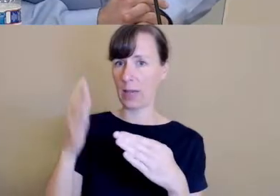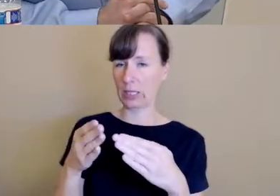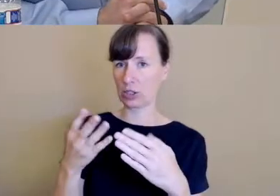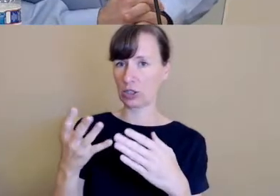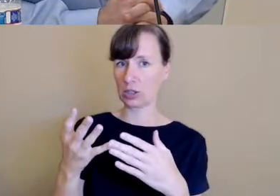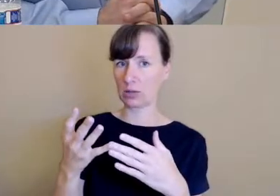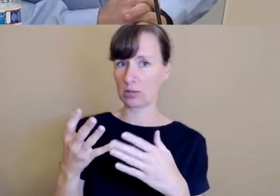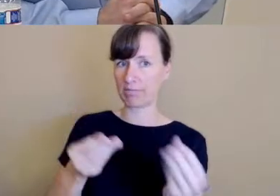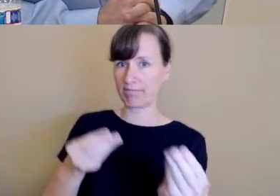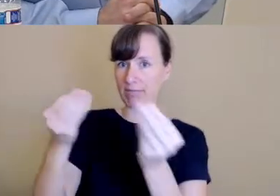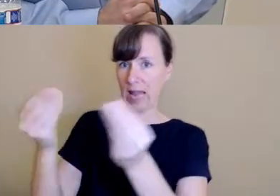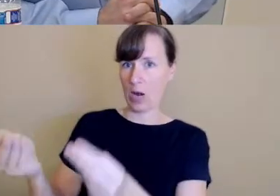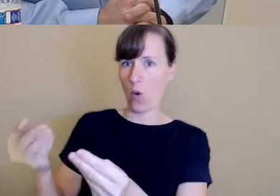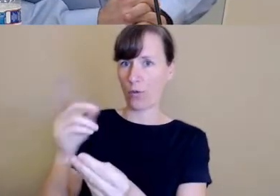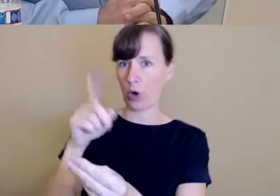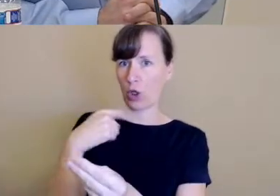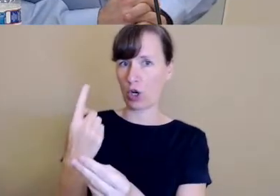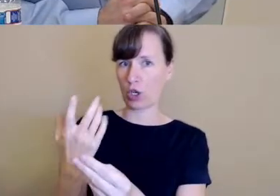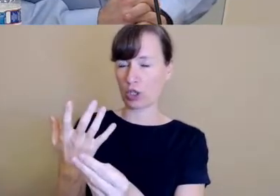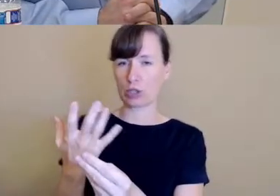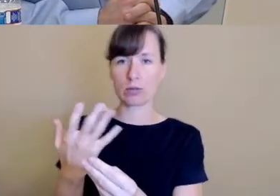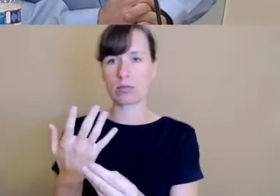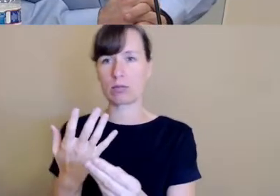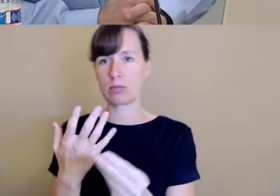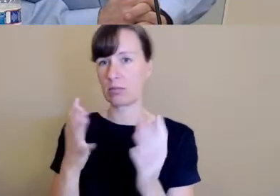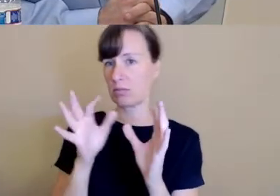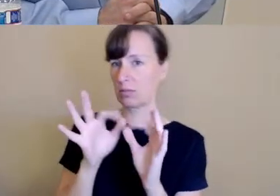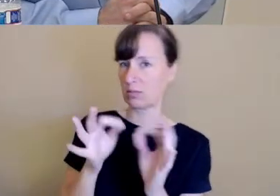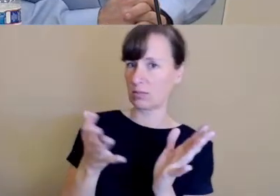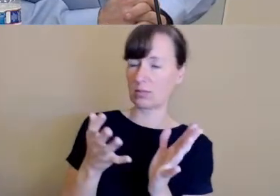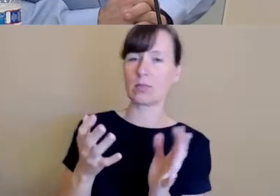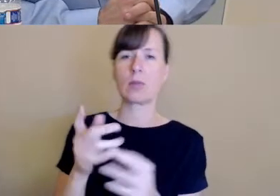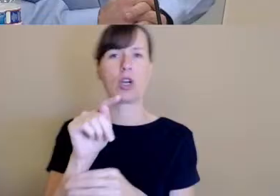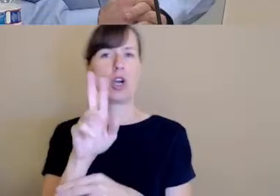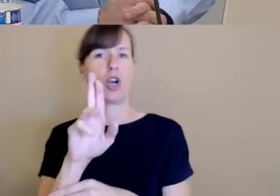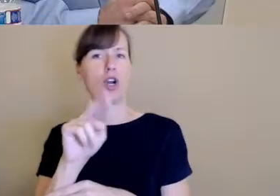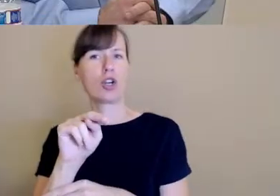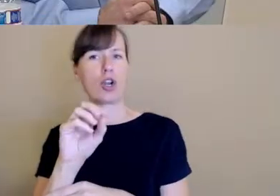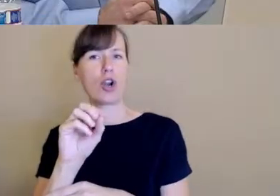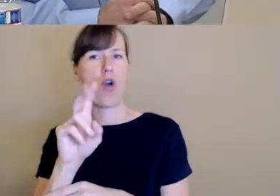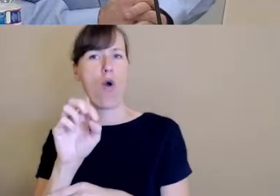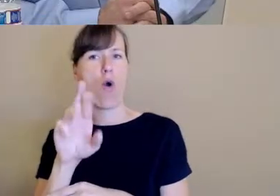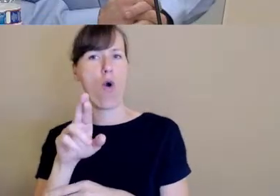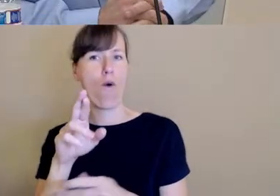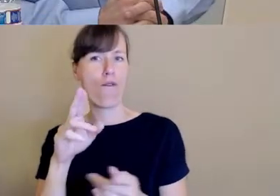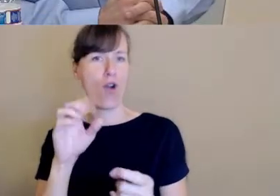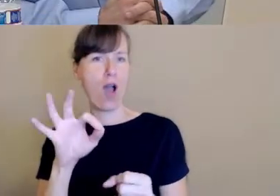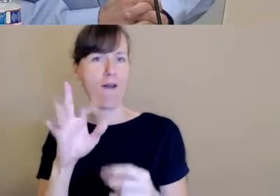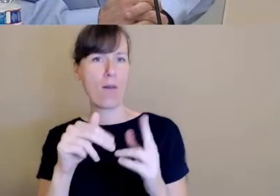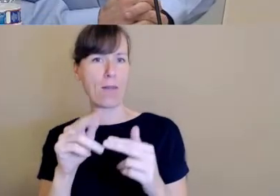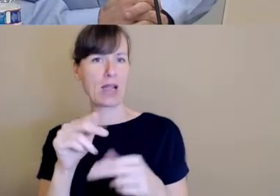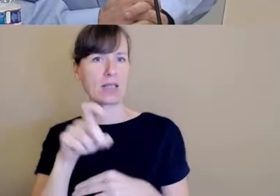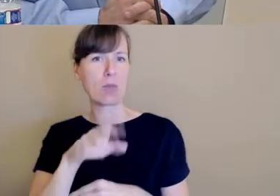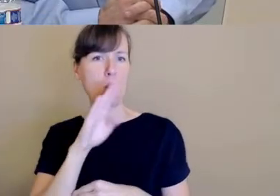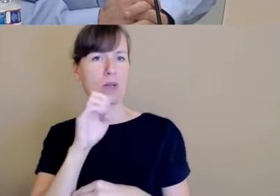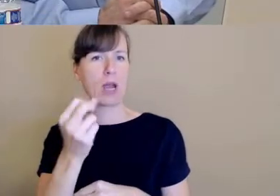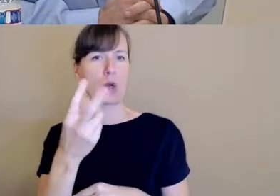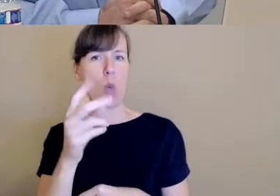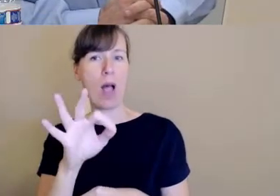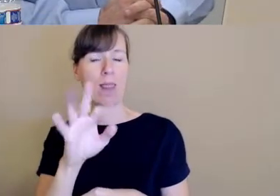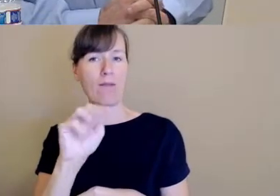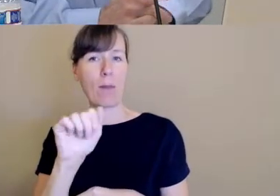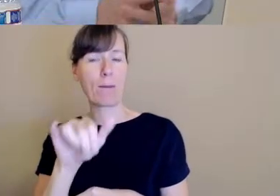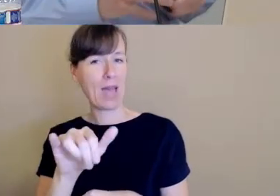With respect to? Well, I mean, turnover was supposed to be the 12th of May at